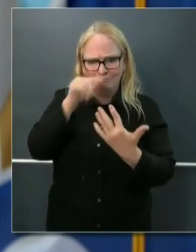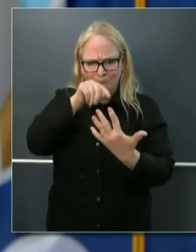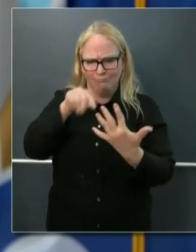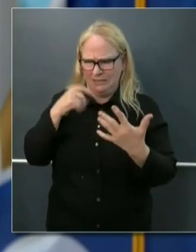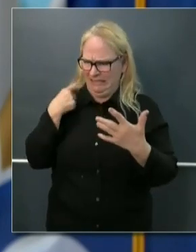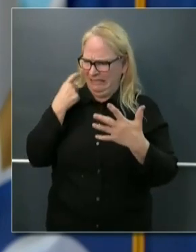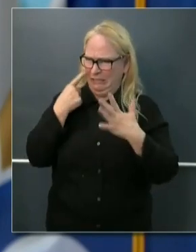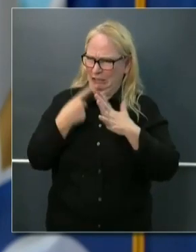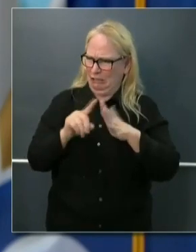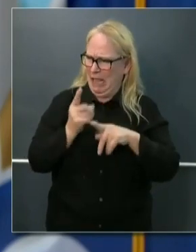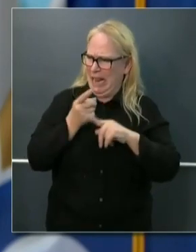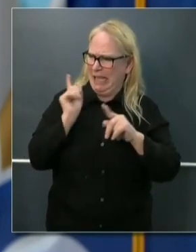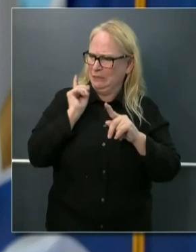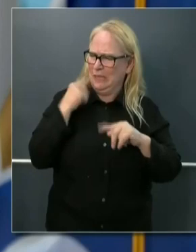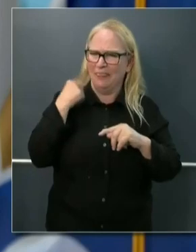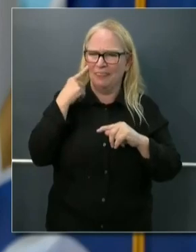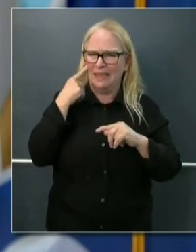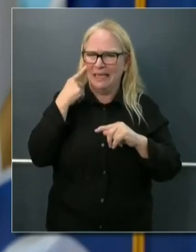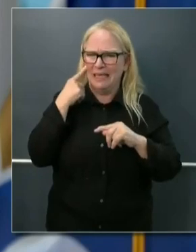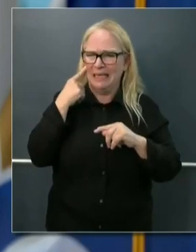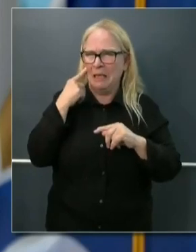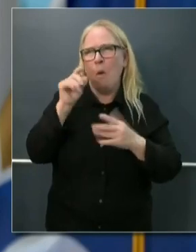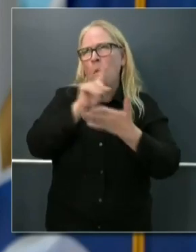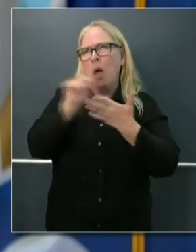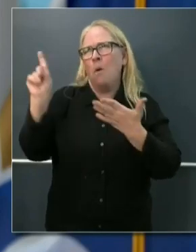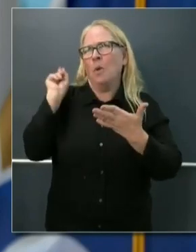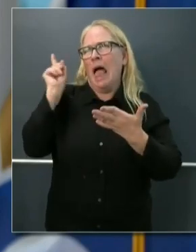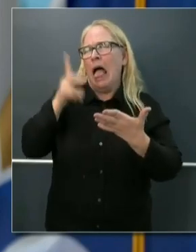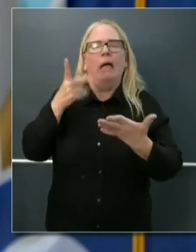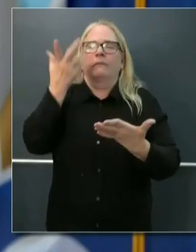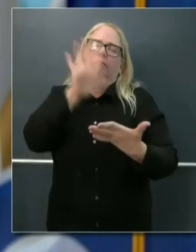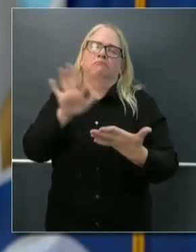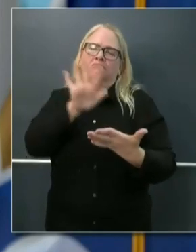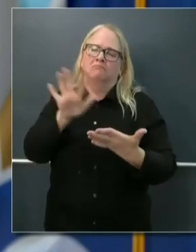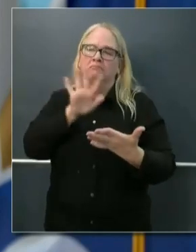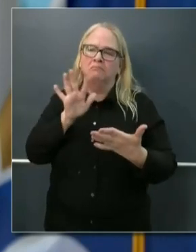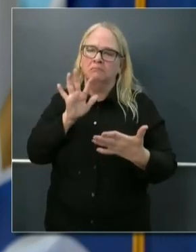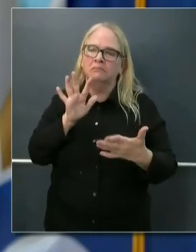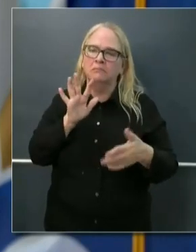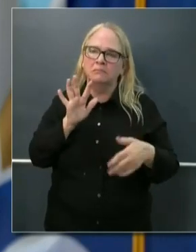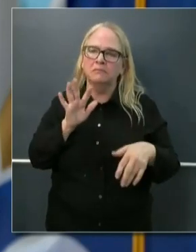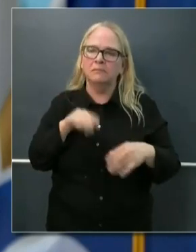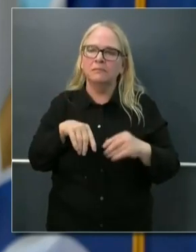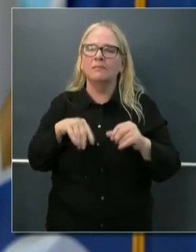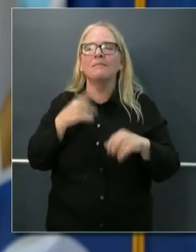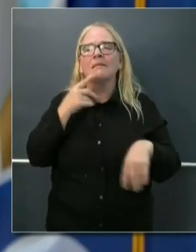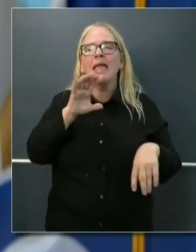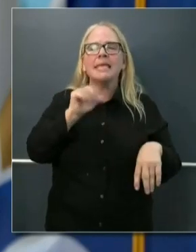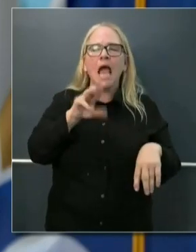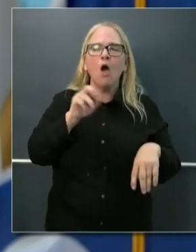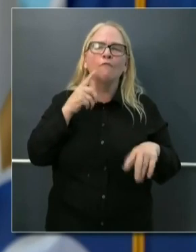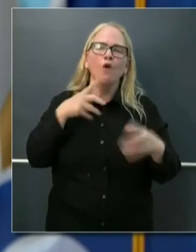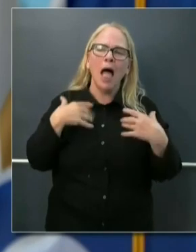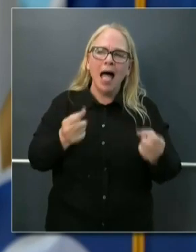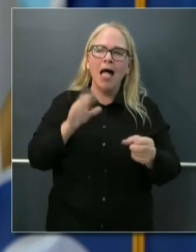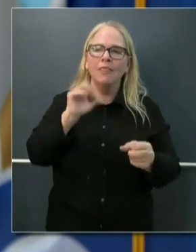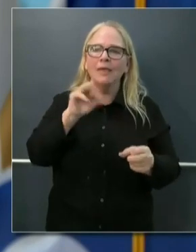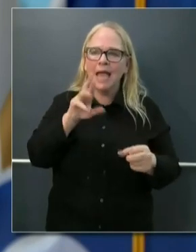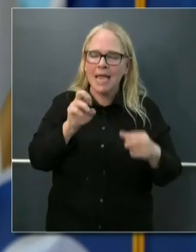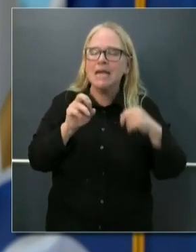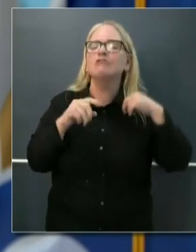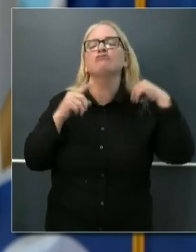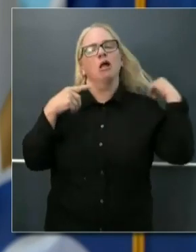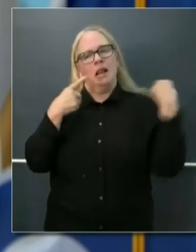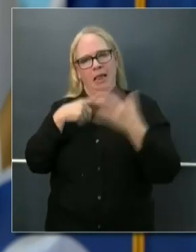week ago, maybe it was a week and a half or so ago. We talked about care for the caregivers and the importance we're placing on taking care of our caregivers,